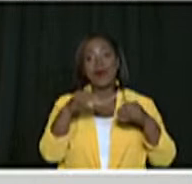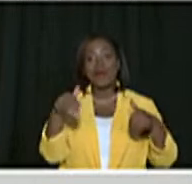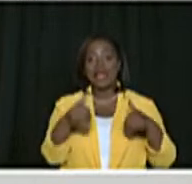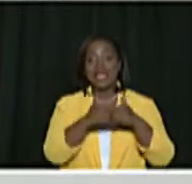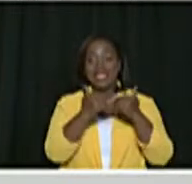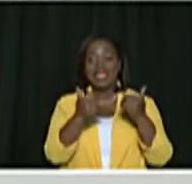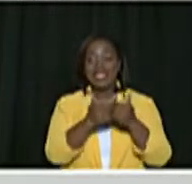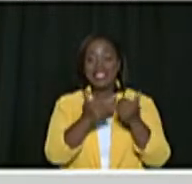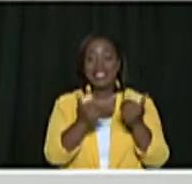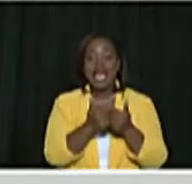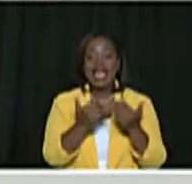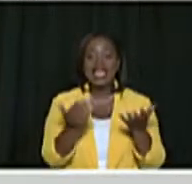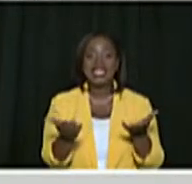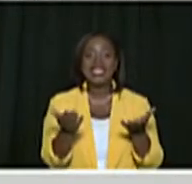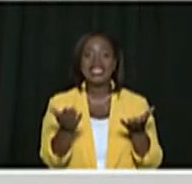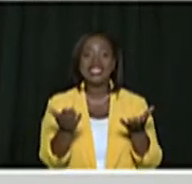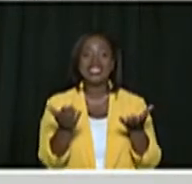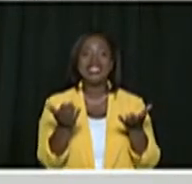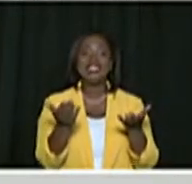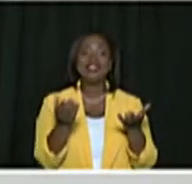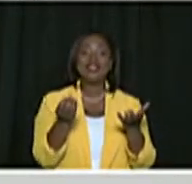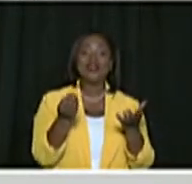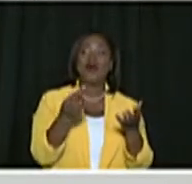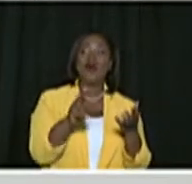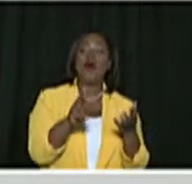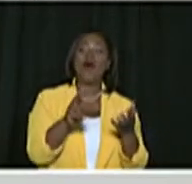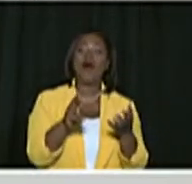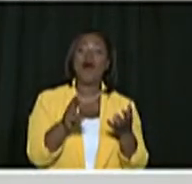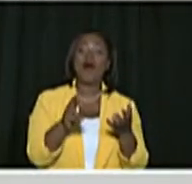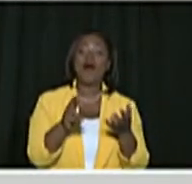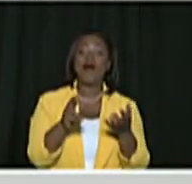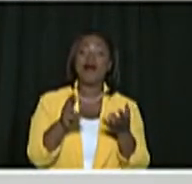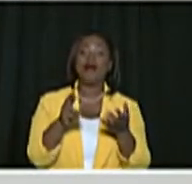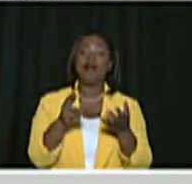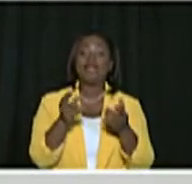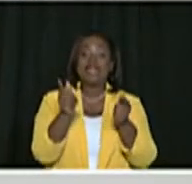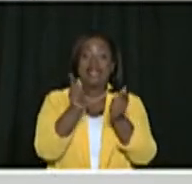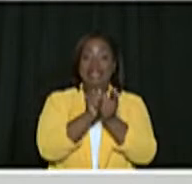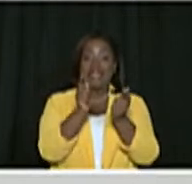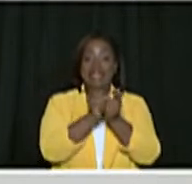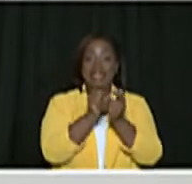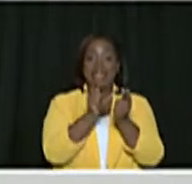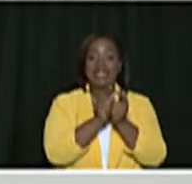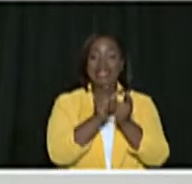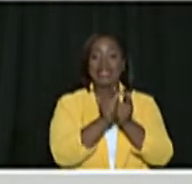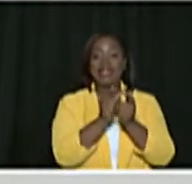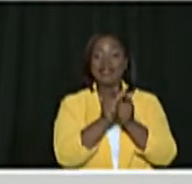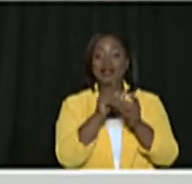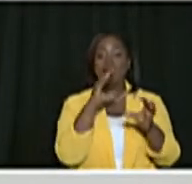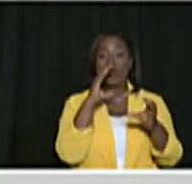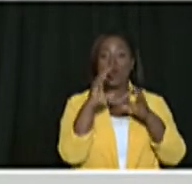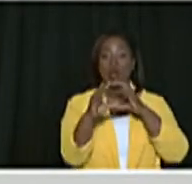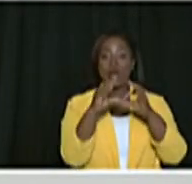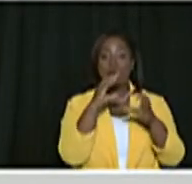the consistency or lack thereof of the telecommunications apparatus?